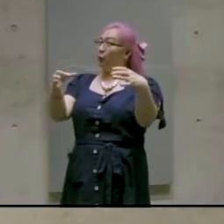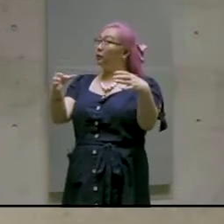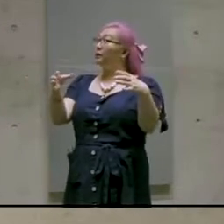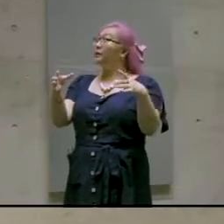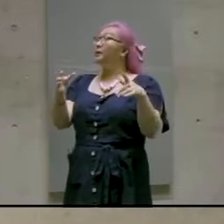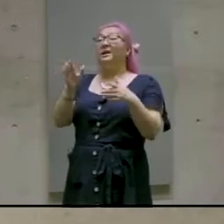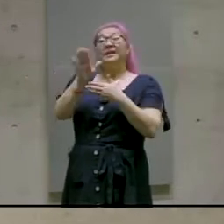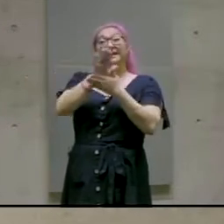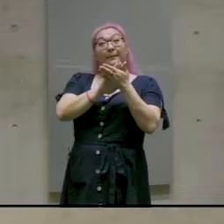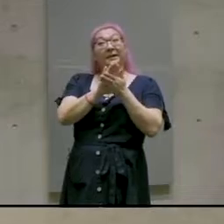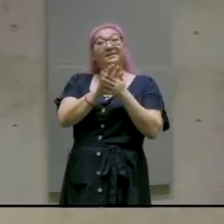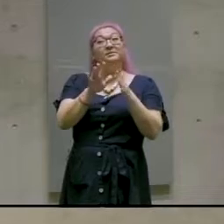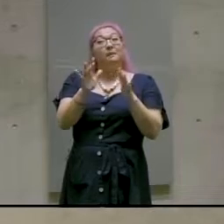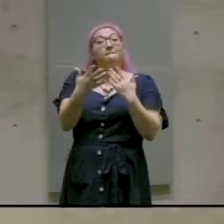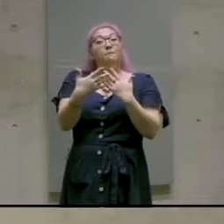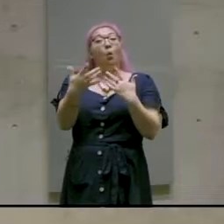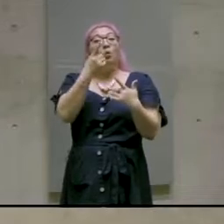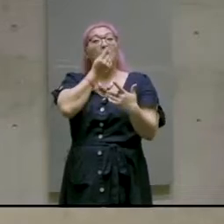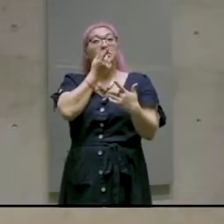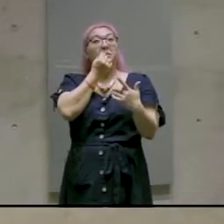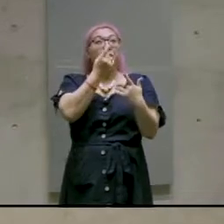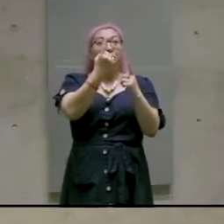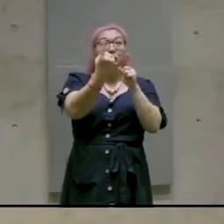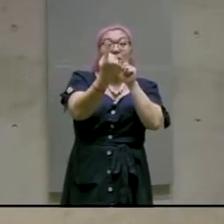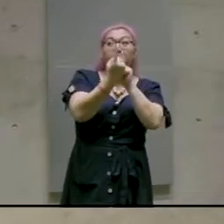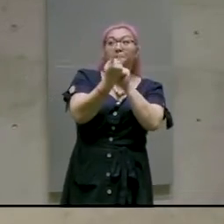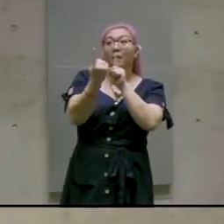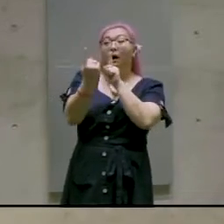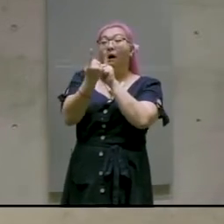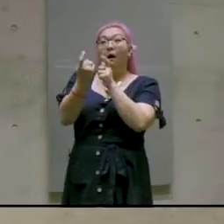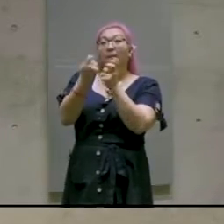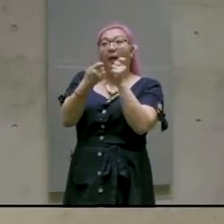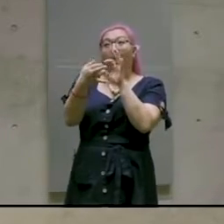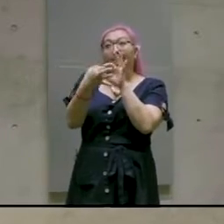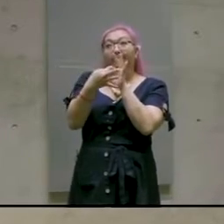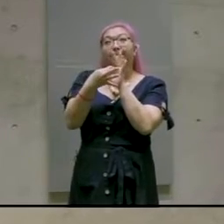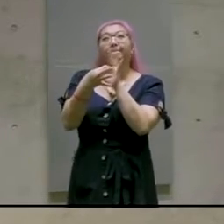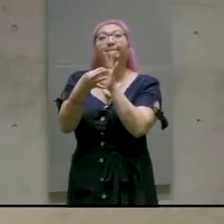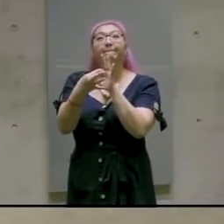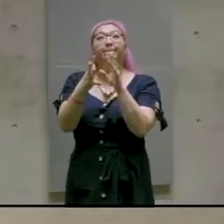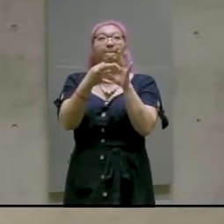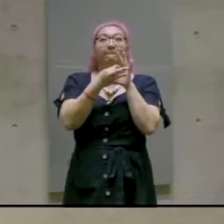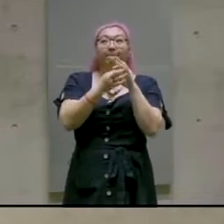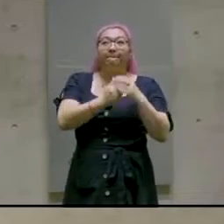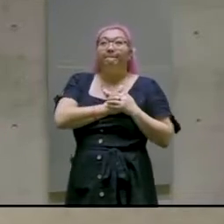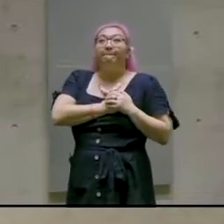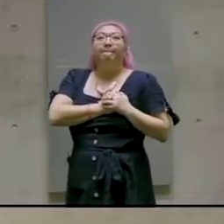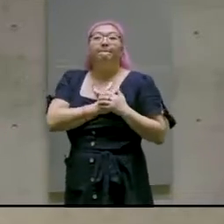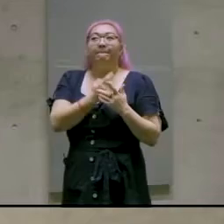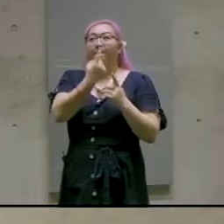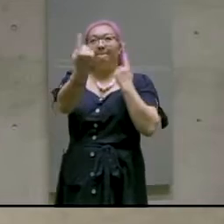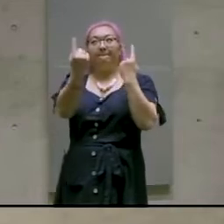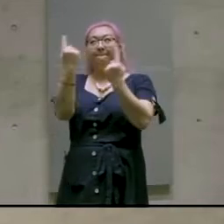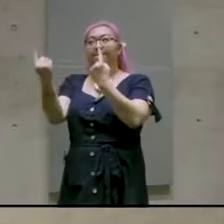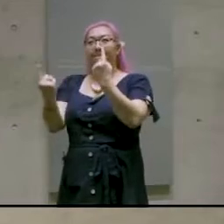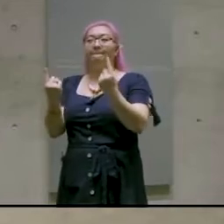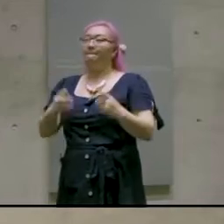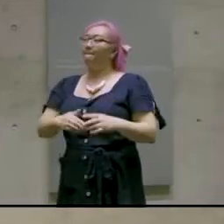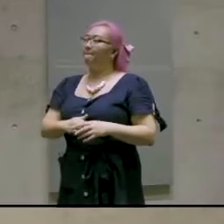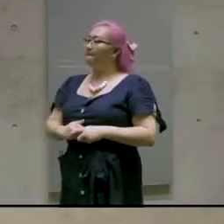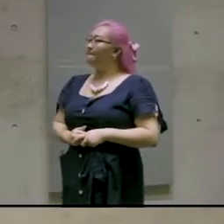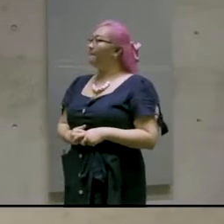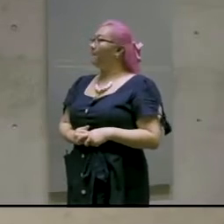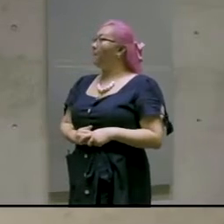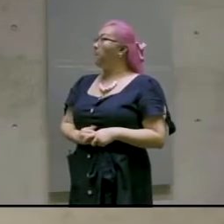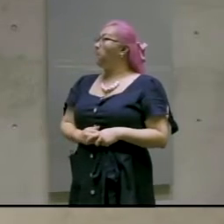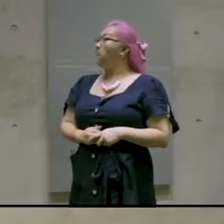and scope for the player to kind of interact with on a kind of more intimate level, kind of have different kind of relationships with the characters in the